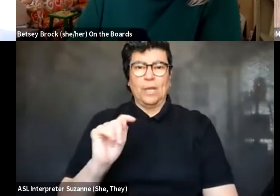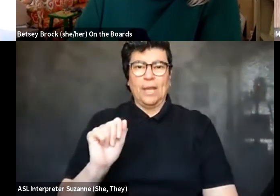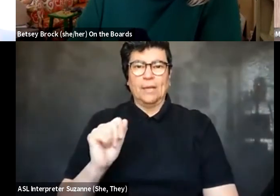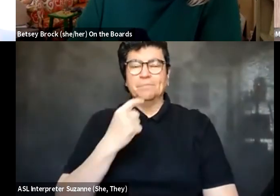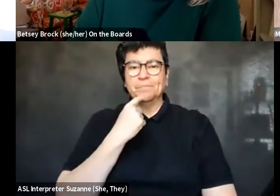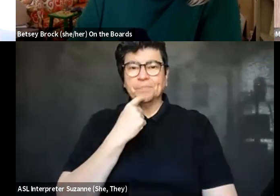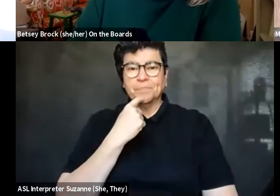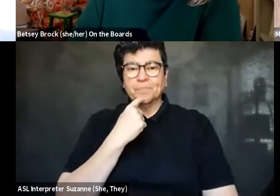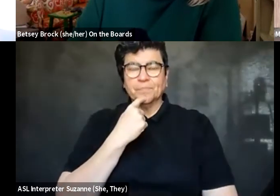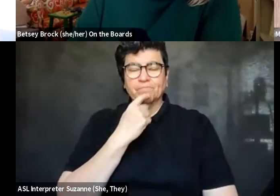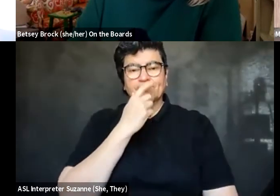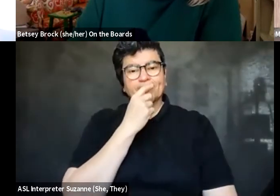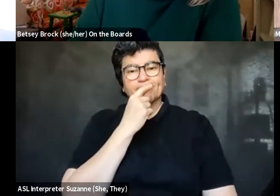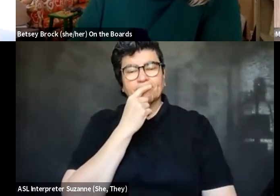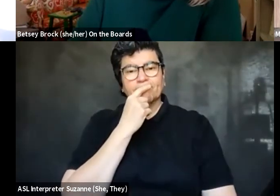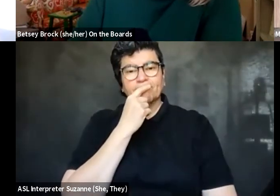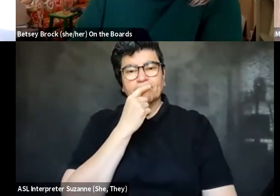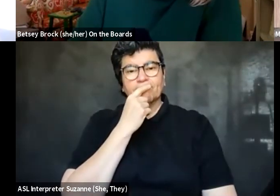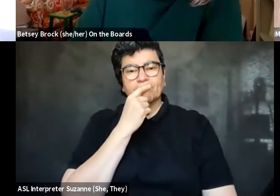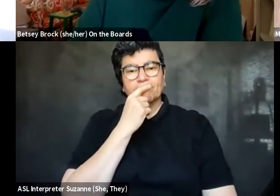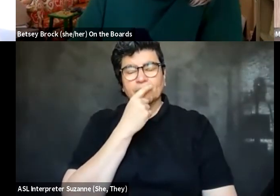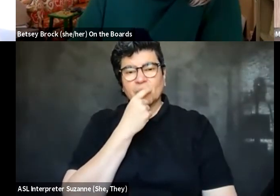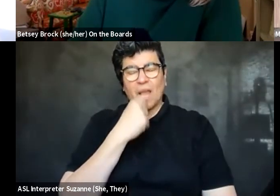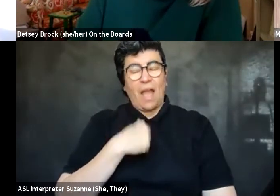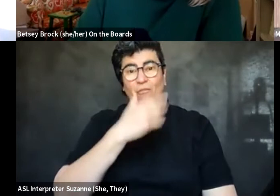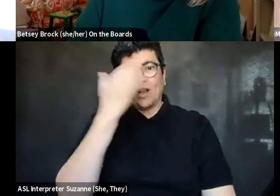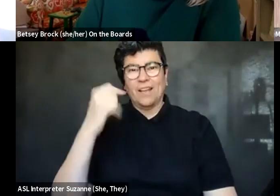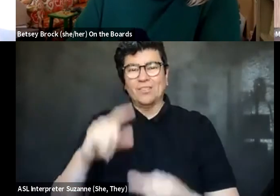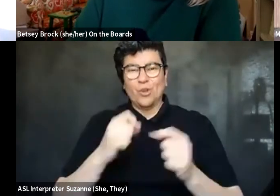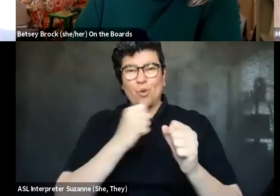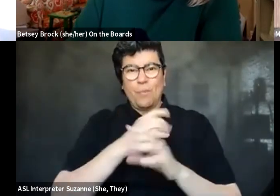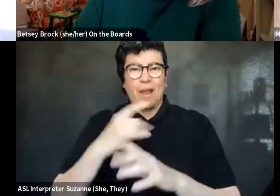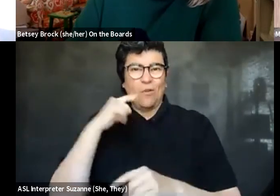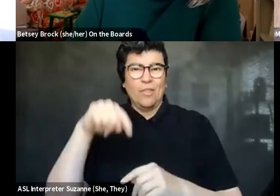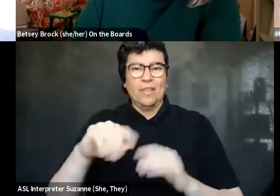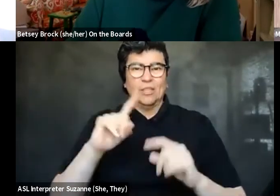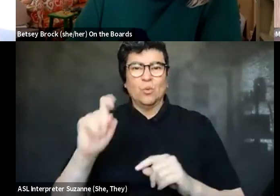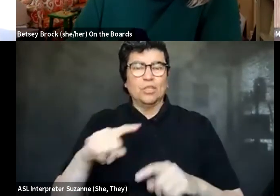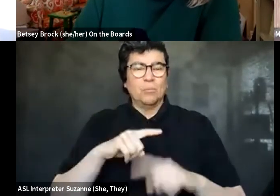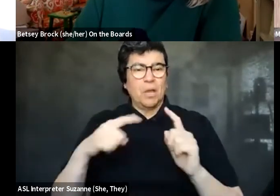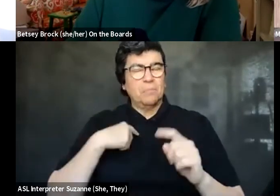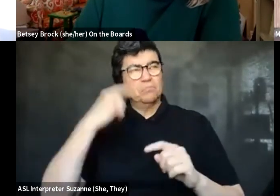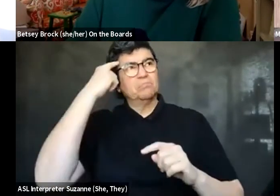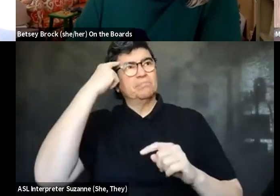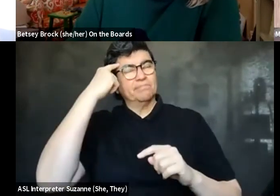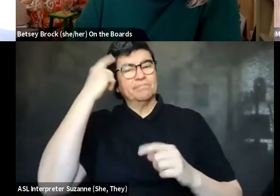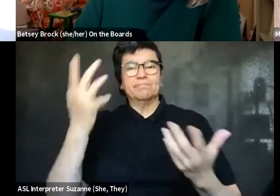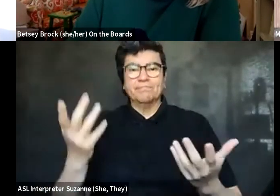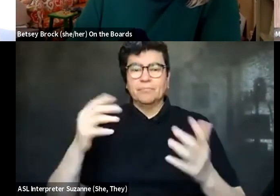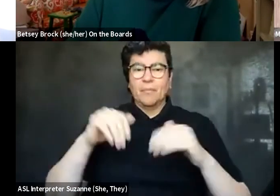I would say I had forgotten to prepare for this question, but what comes to my mind is